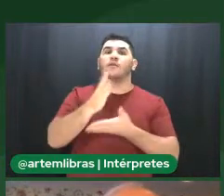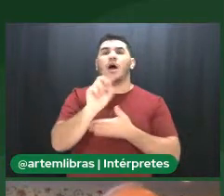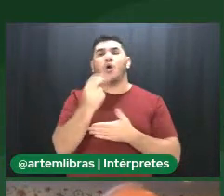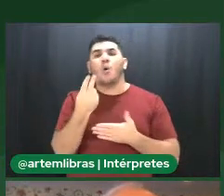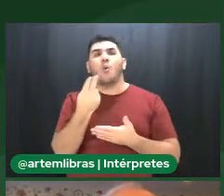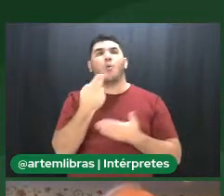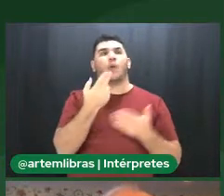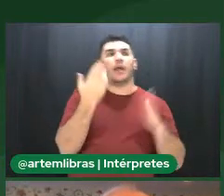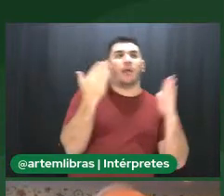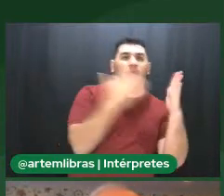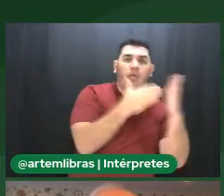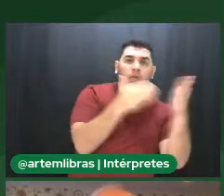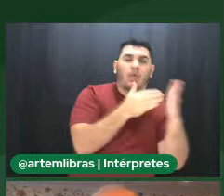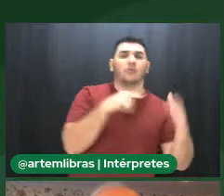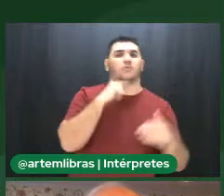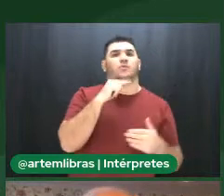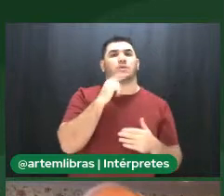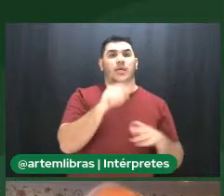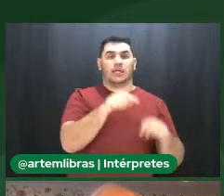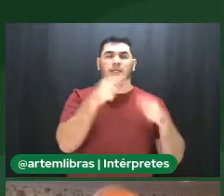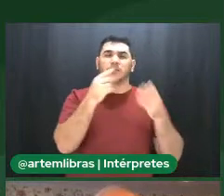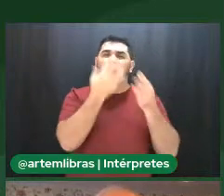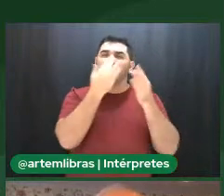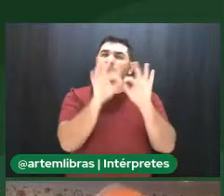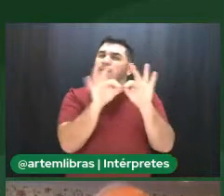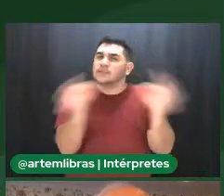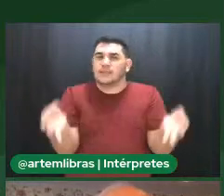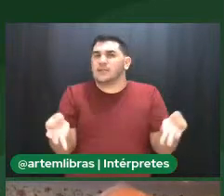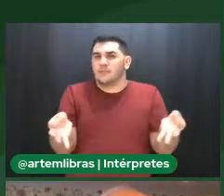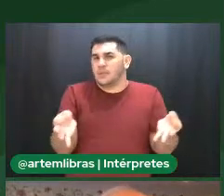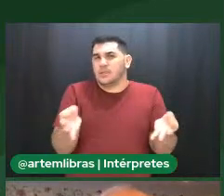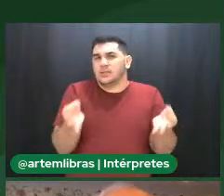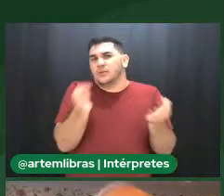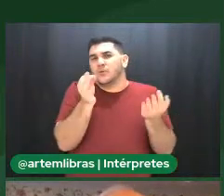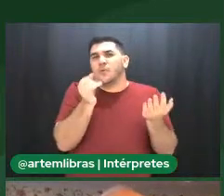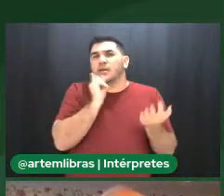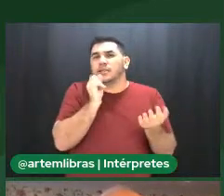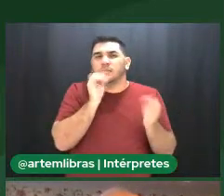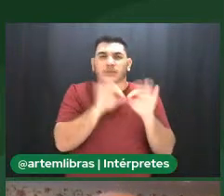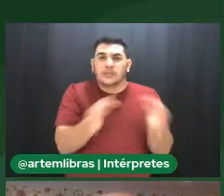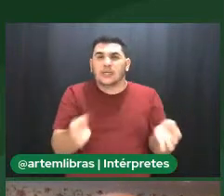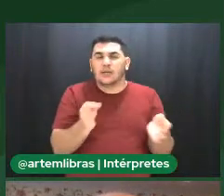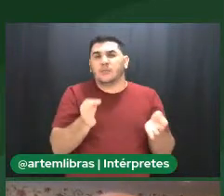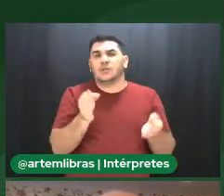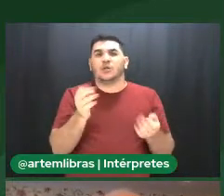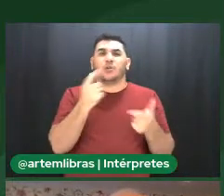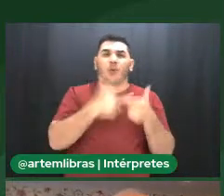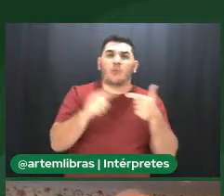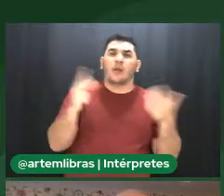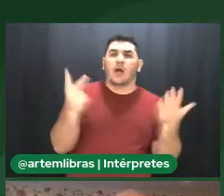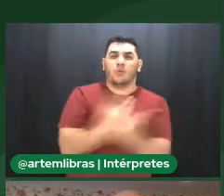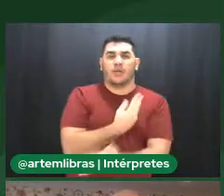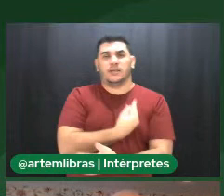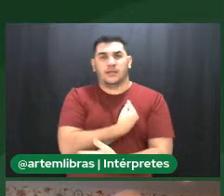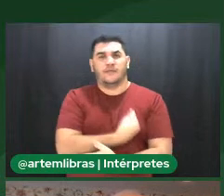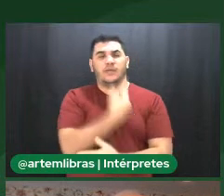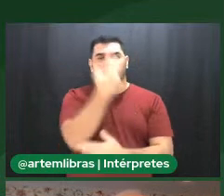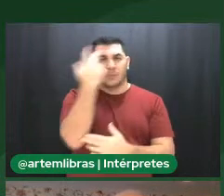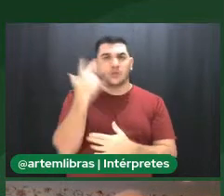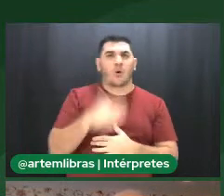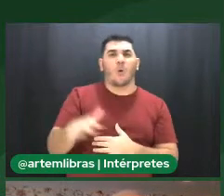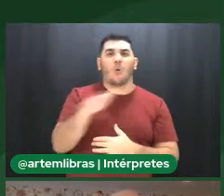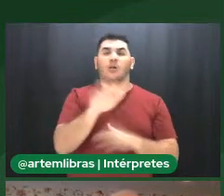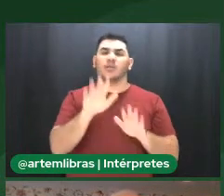simple example. Real problems have many more variables. It's much more complicated, but this is